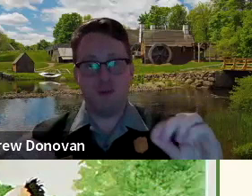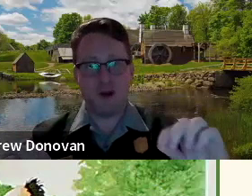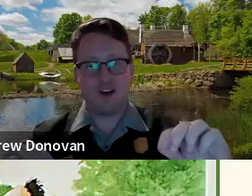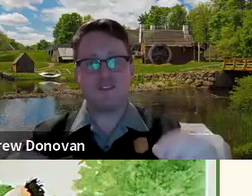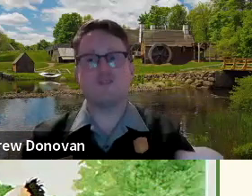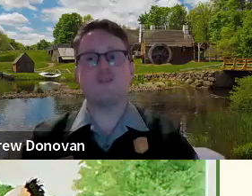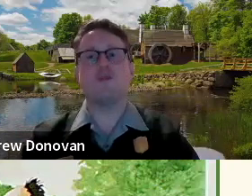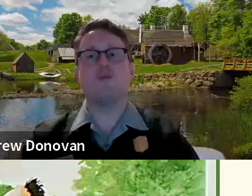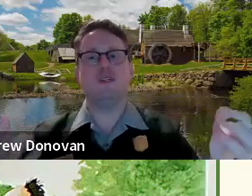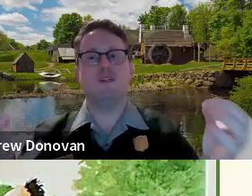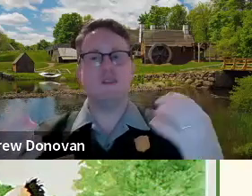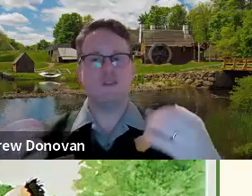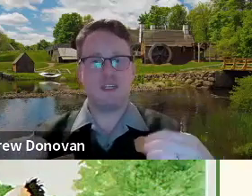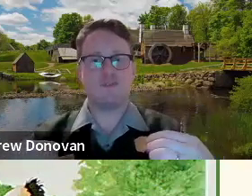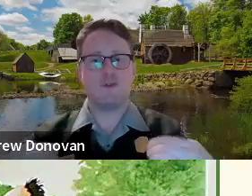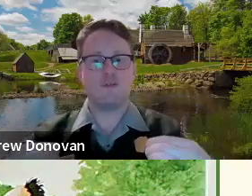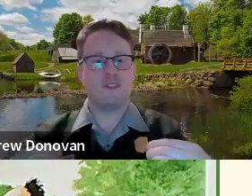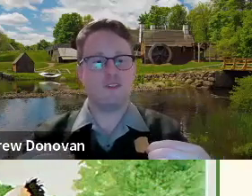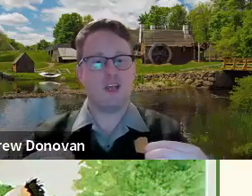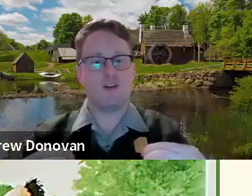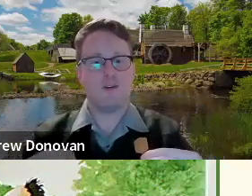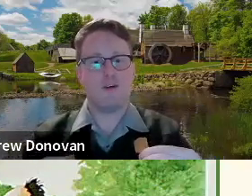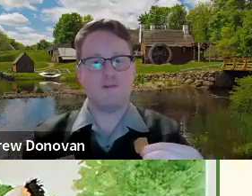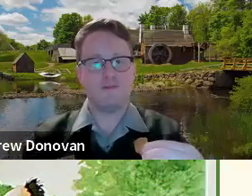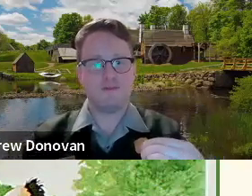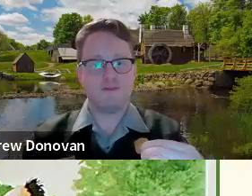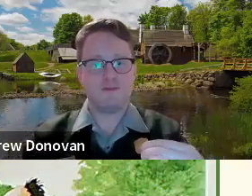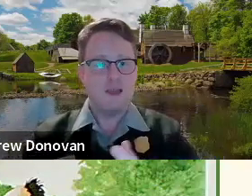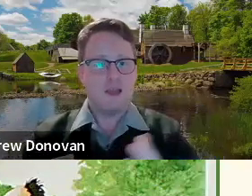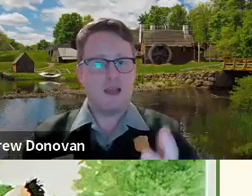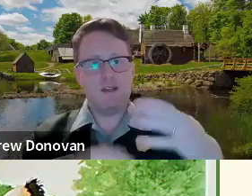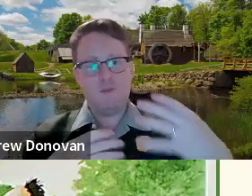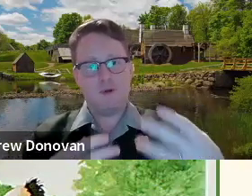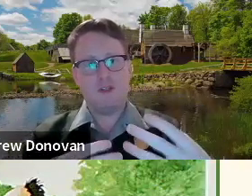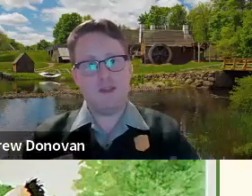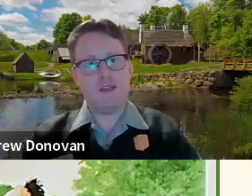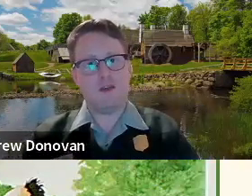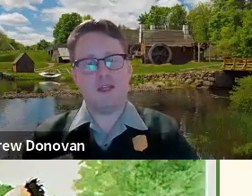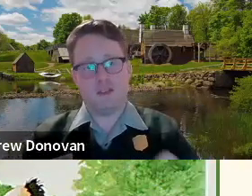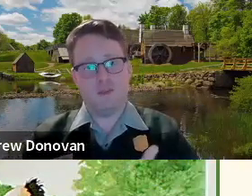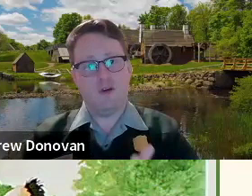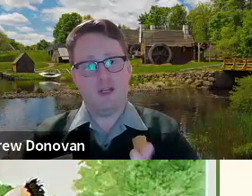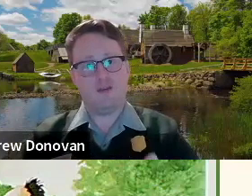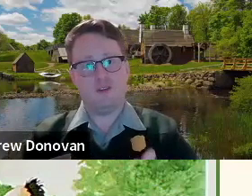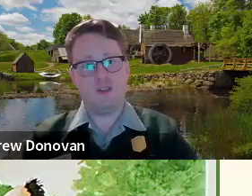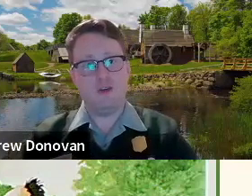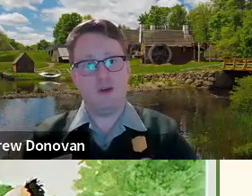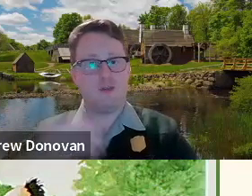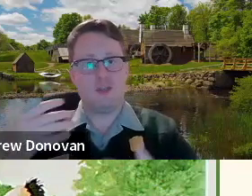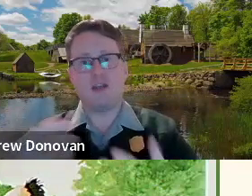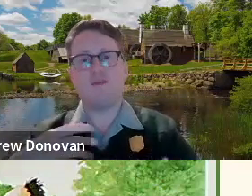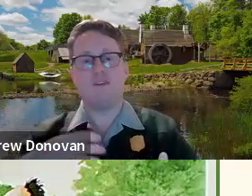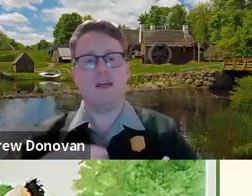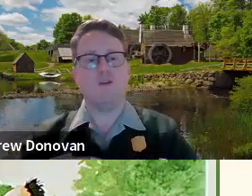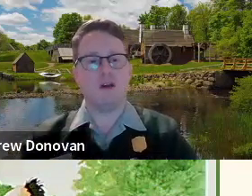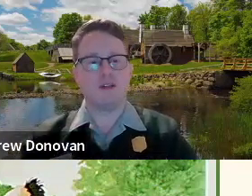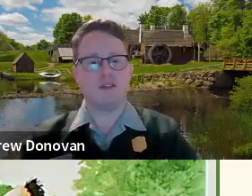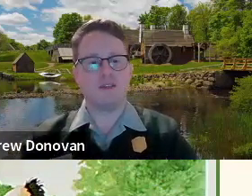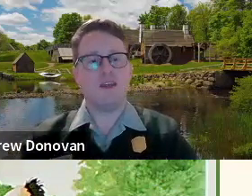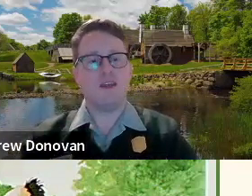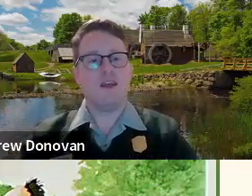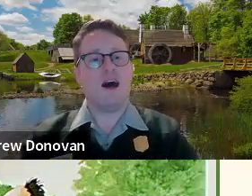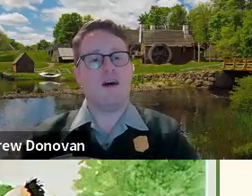that slow burn, so wood transforms into charcoal. And an important thing that we like to point out too, as we talk